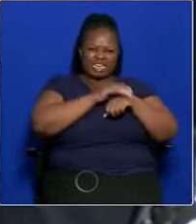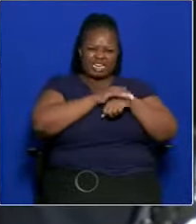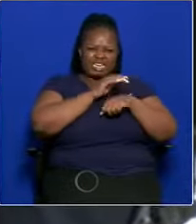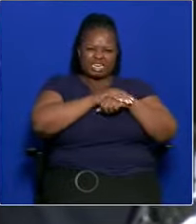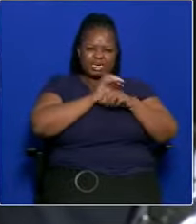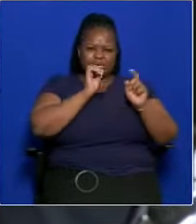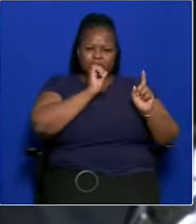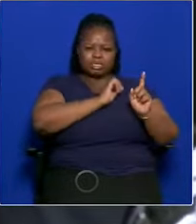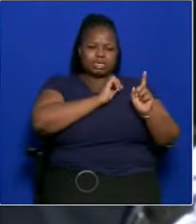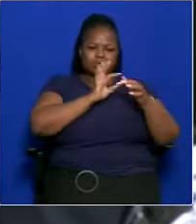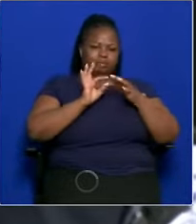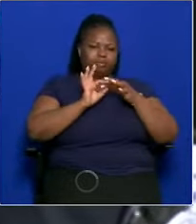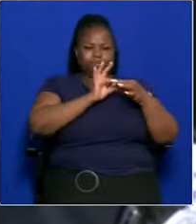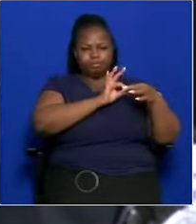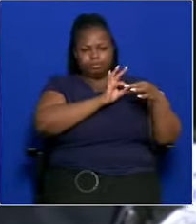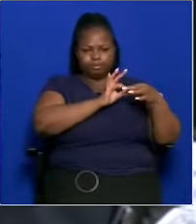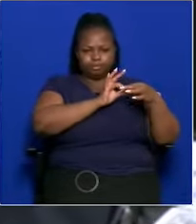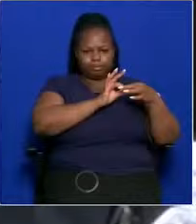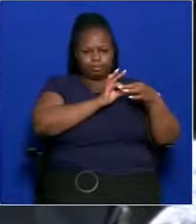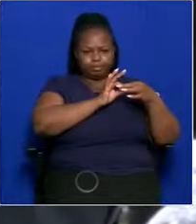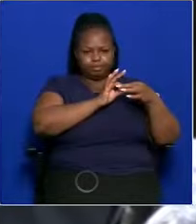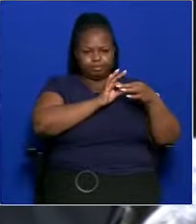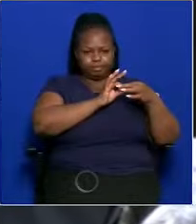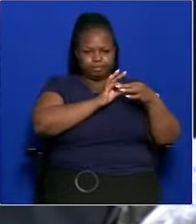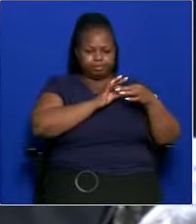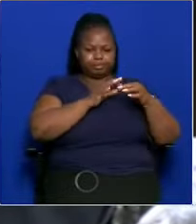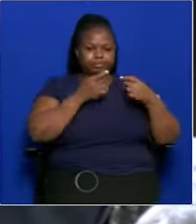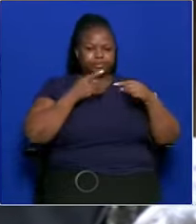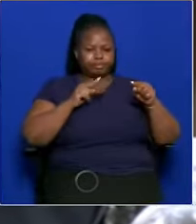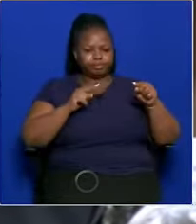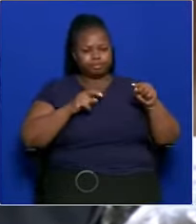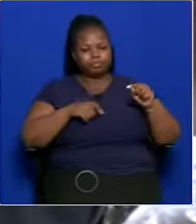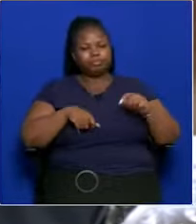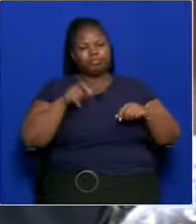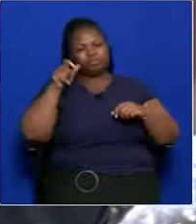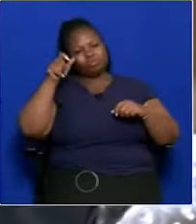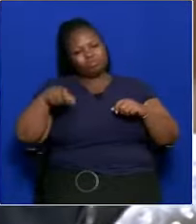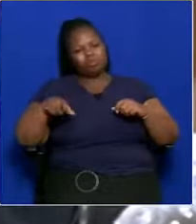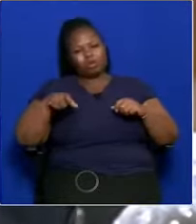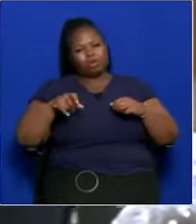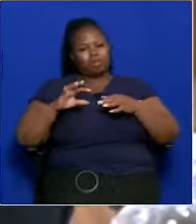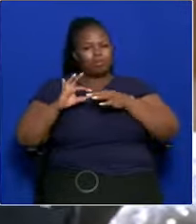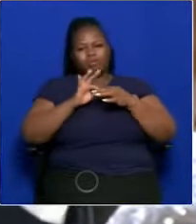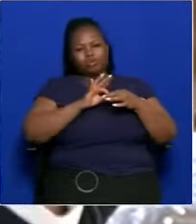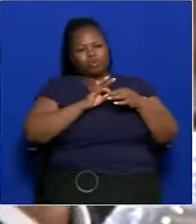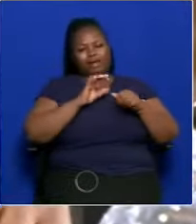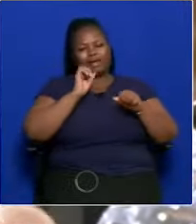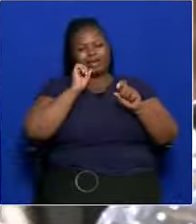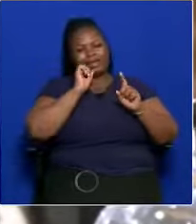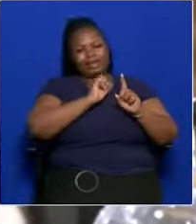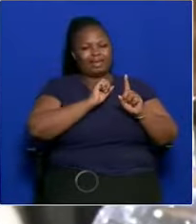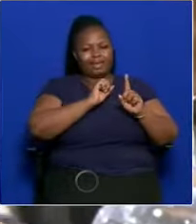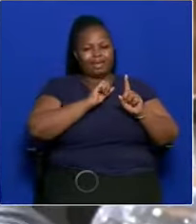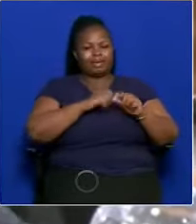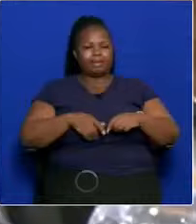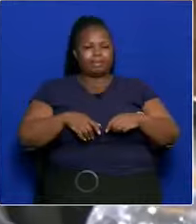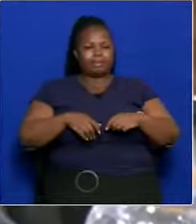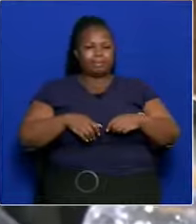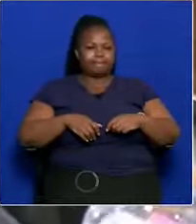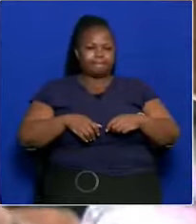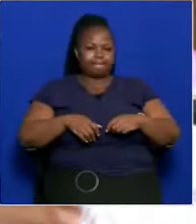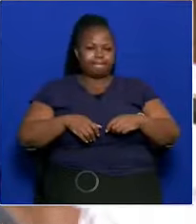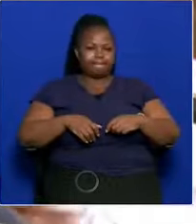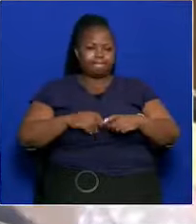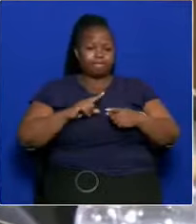connection? You say the language he used was his person, he's got a person inside. Just from the request itself,